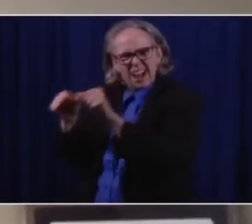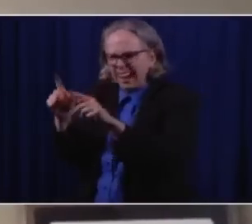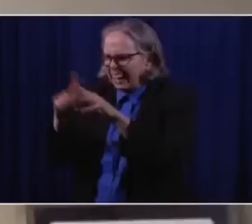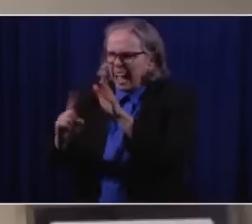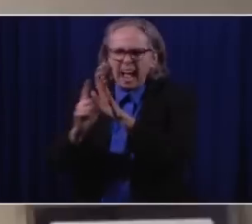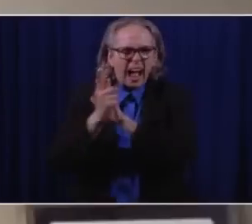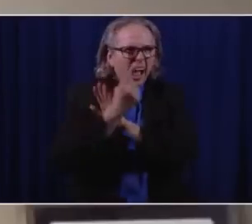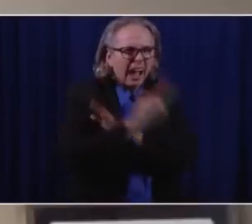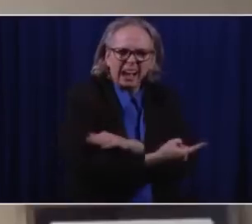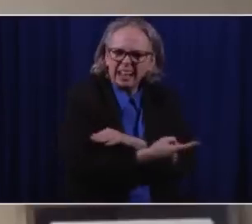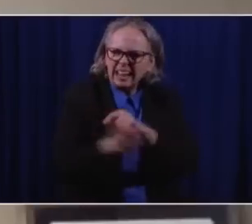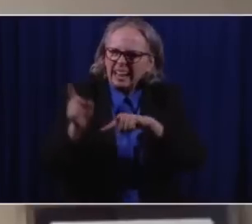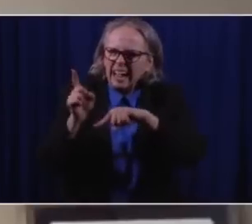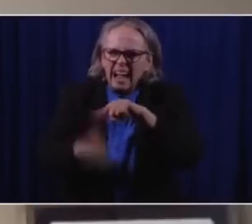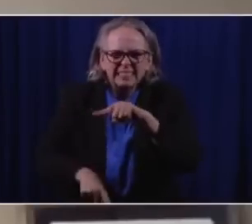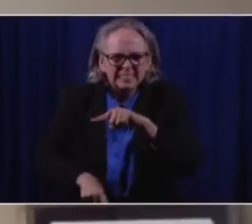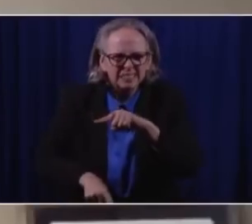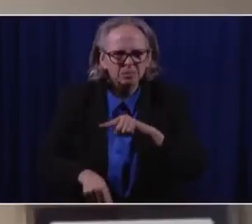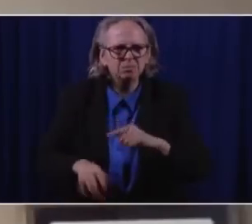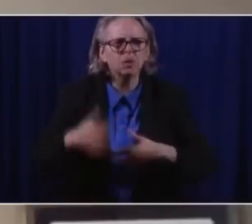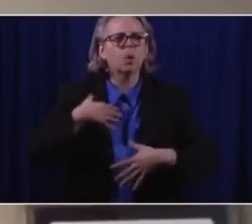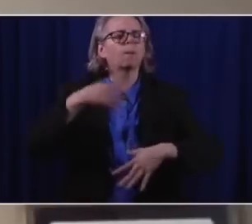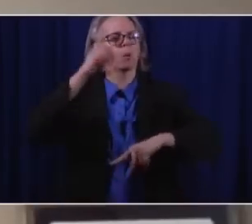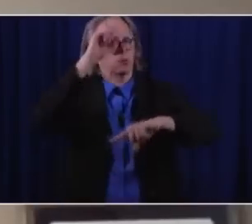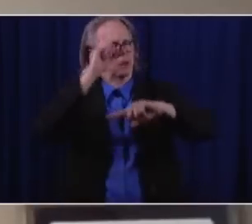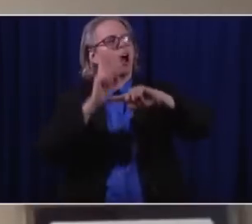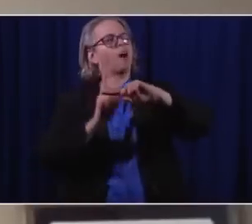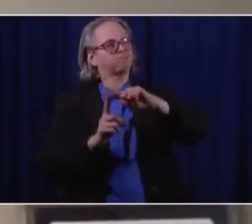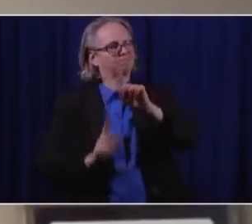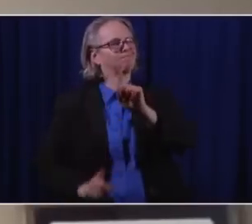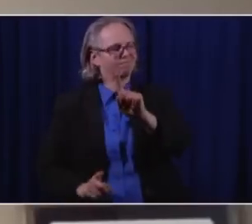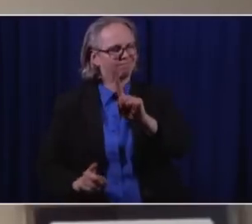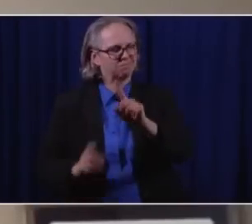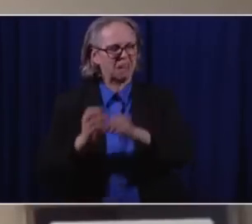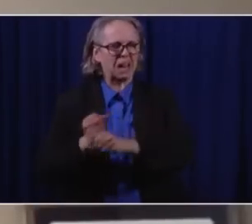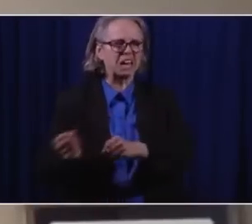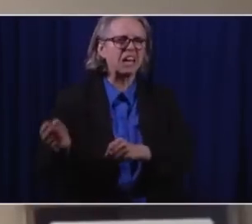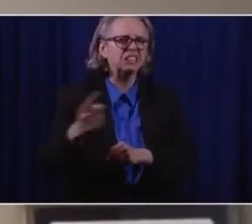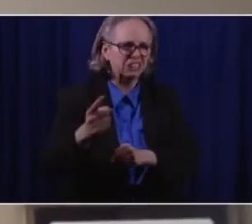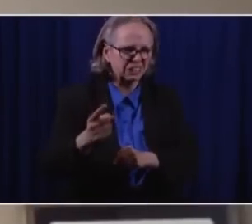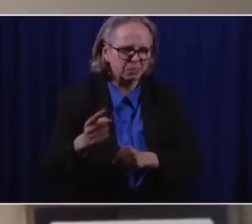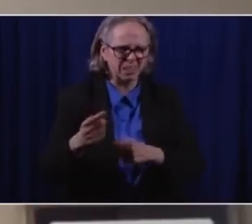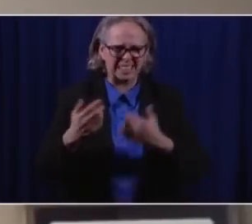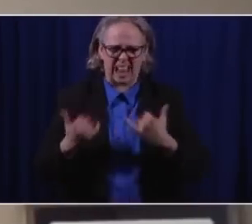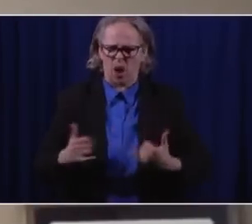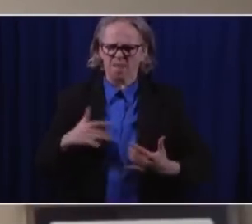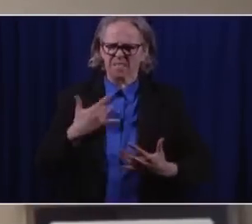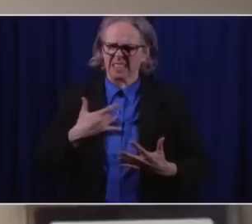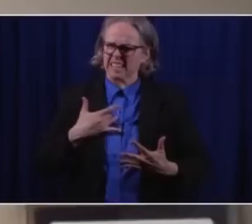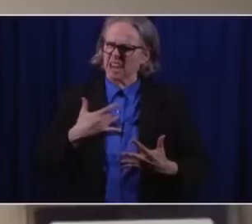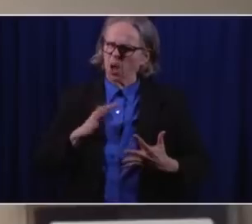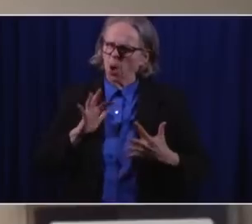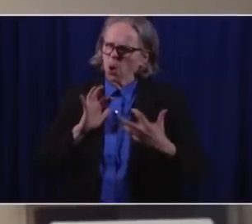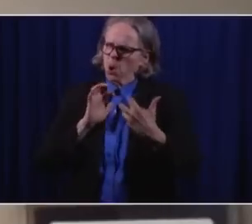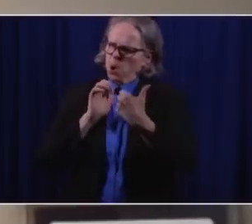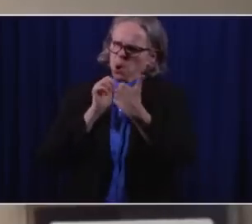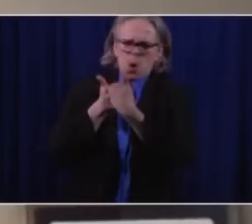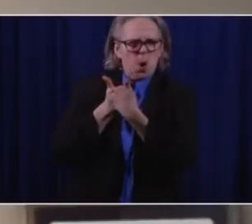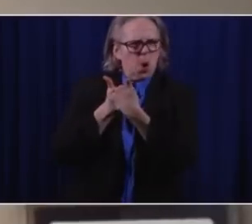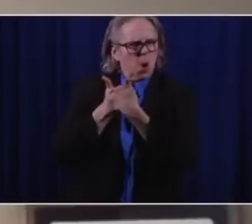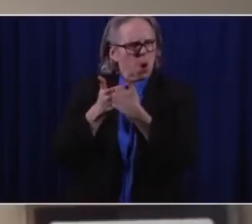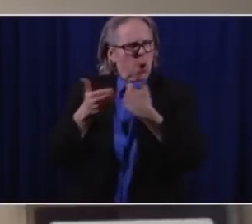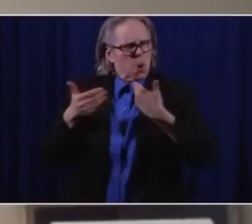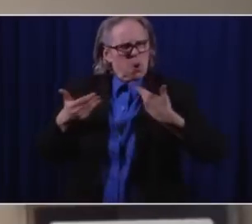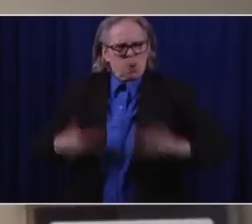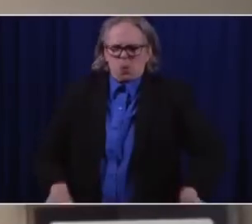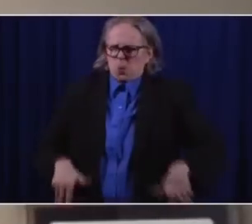about 2021, we have a lot of odds against us right now. Healthcare workers of all kinds, like Aaron